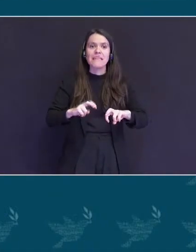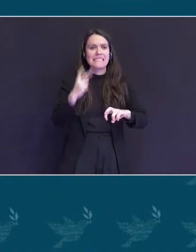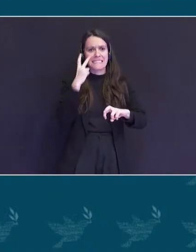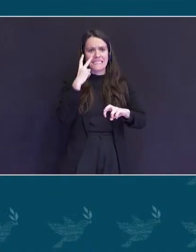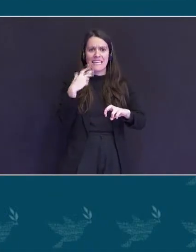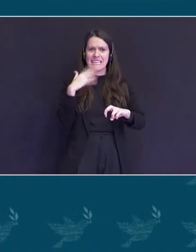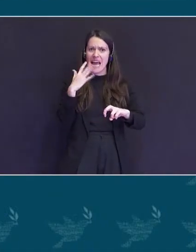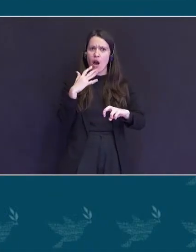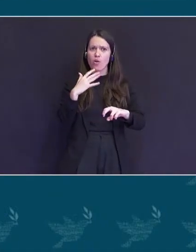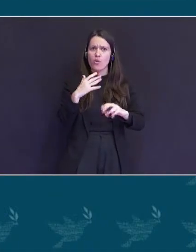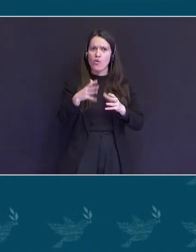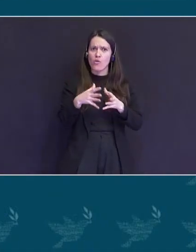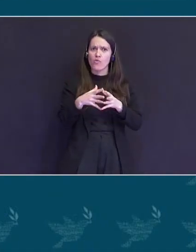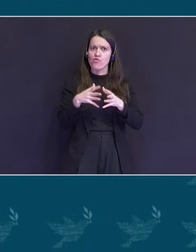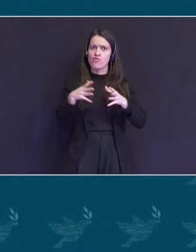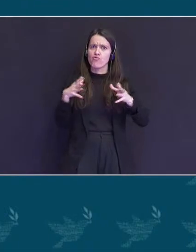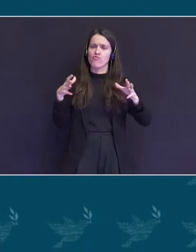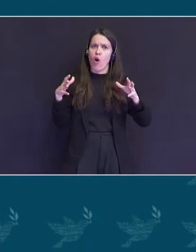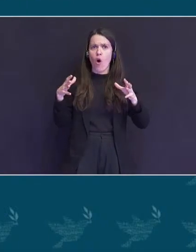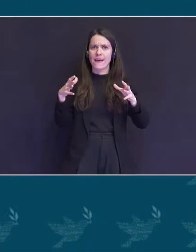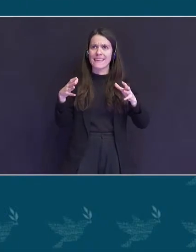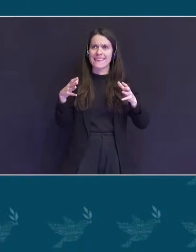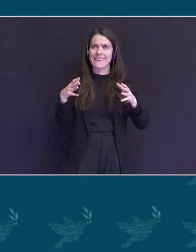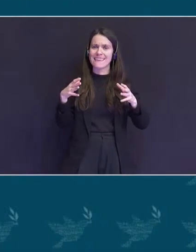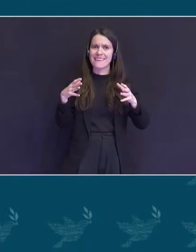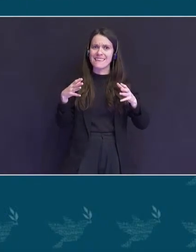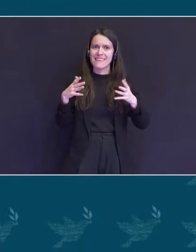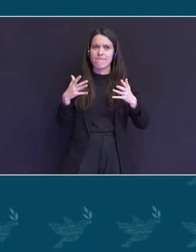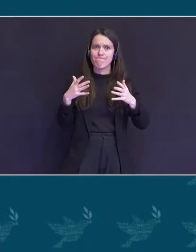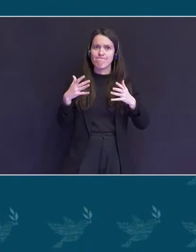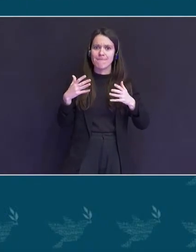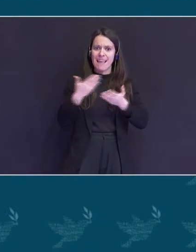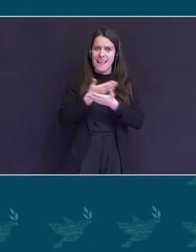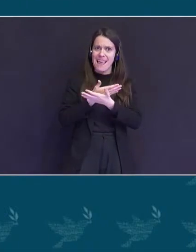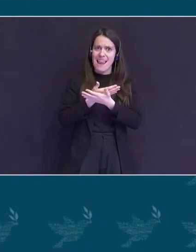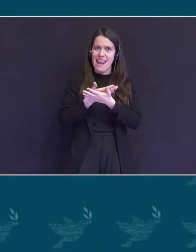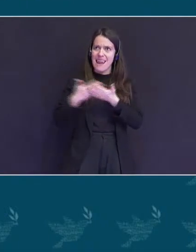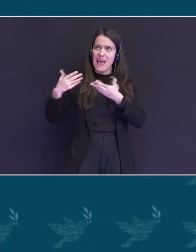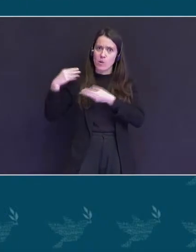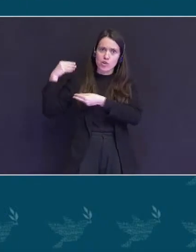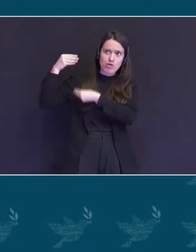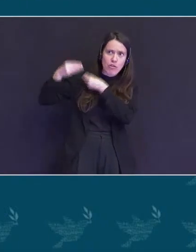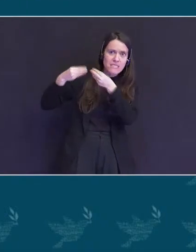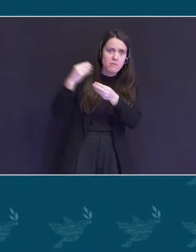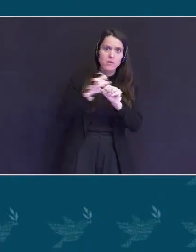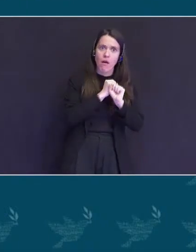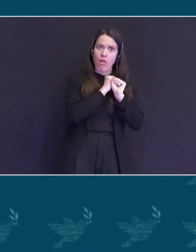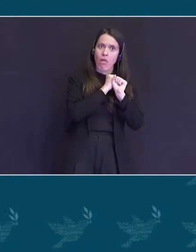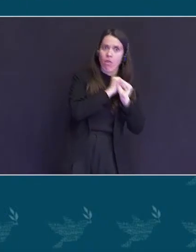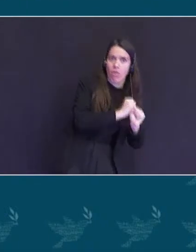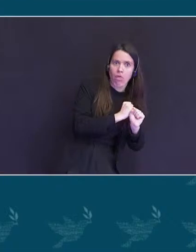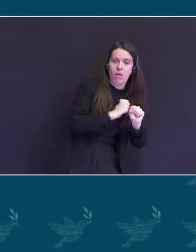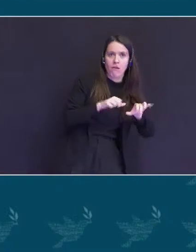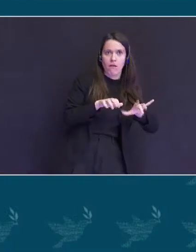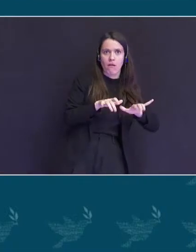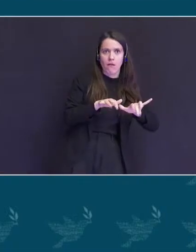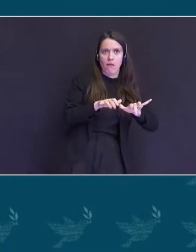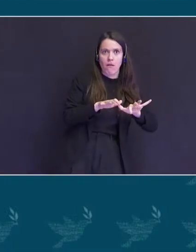growing dependency on the language transmission that is computerized rather than on the